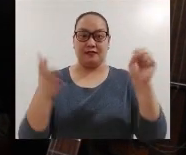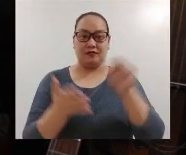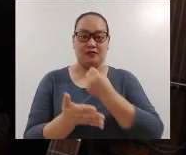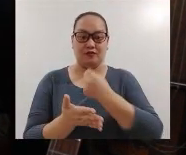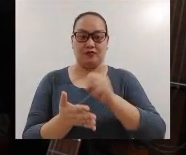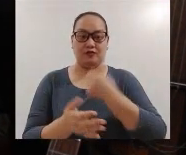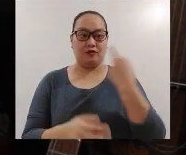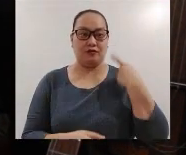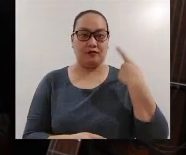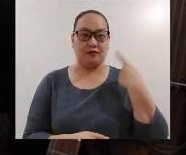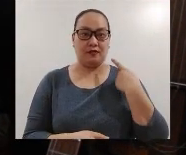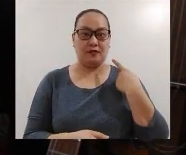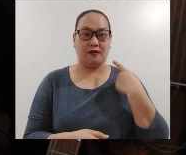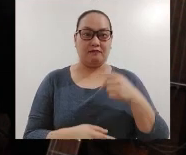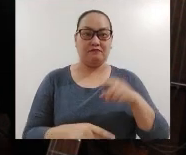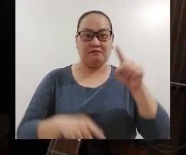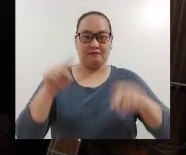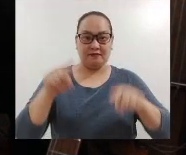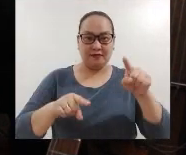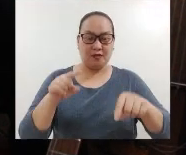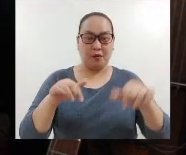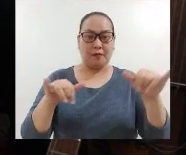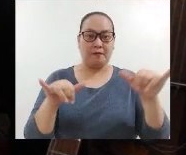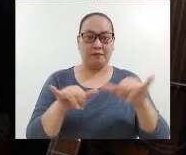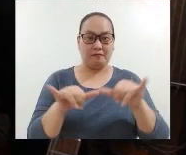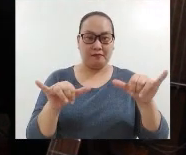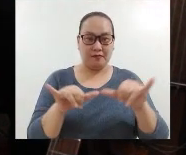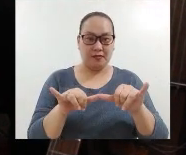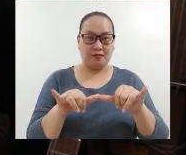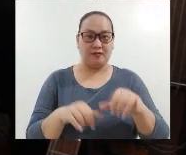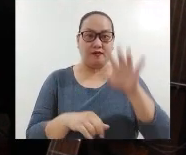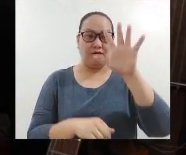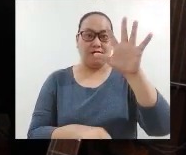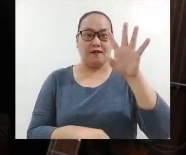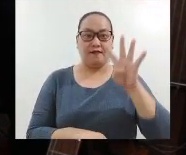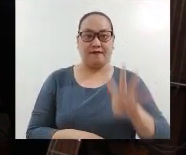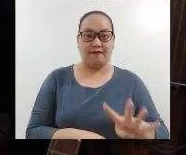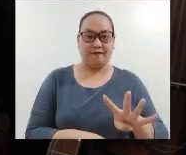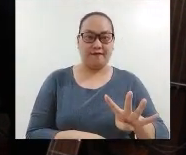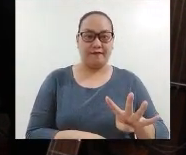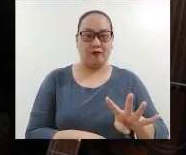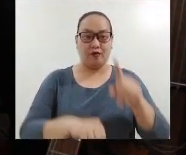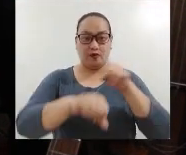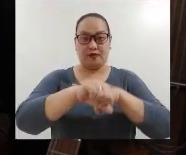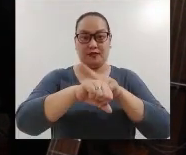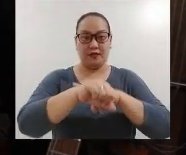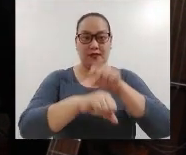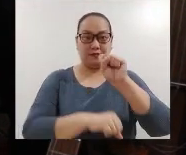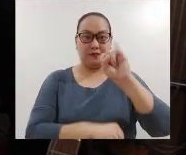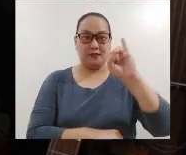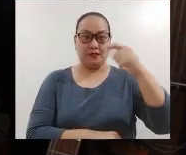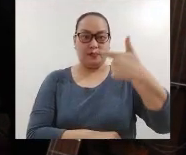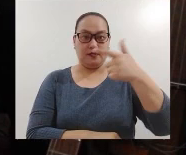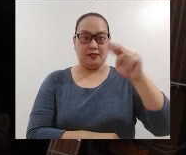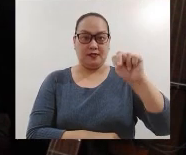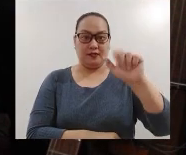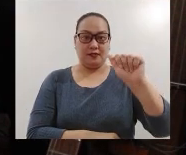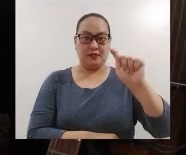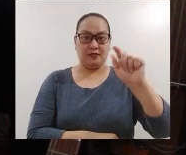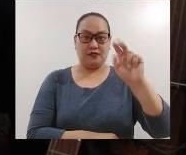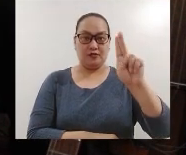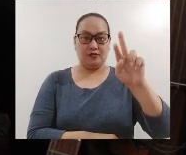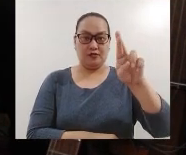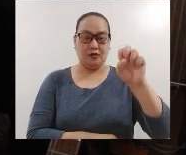in irregular meter, 5/4 time signature. Now, there are different types of speed